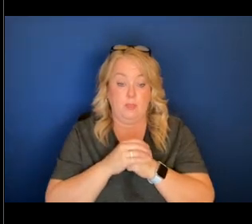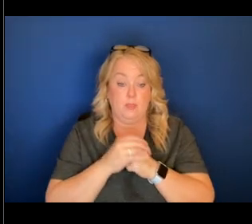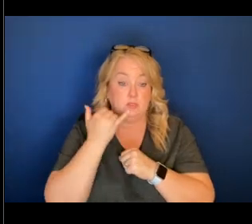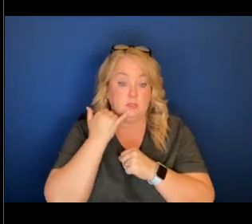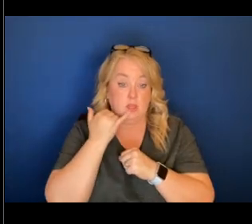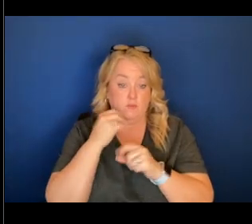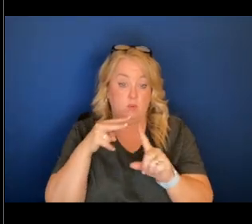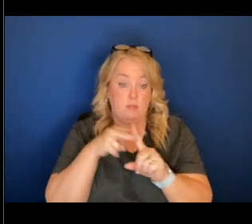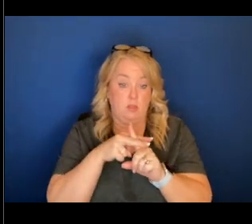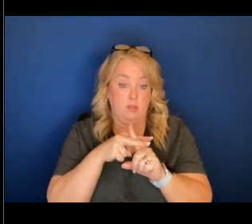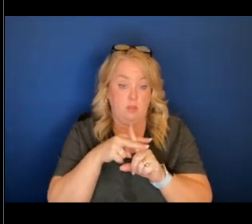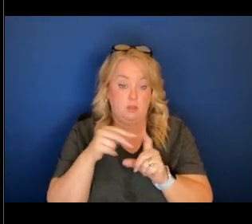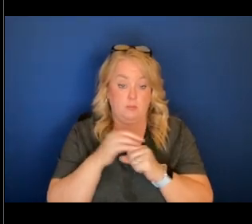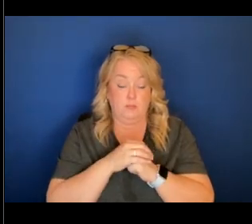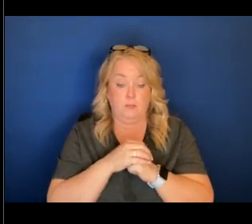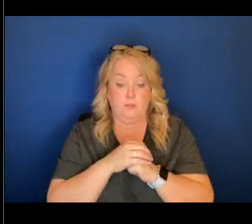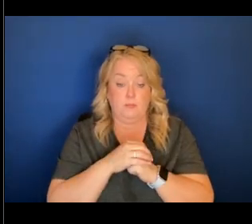telephone jacks,